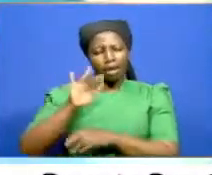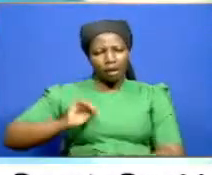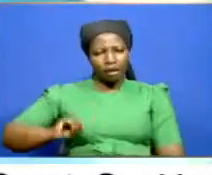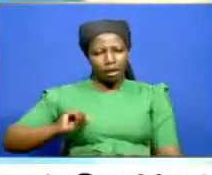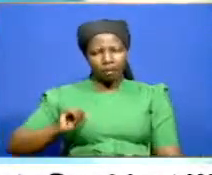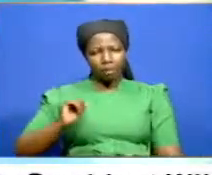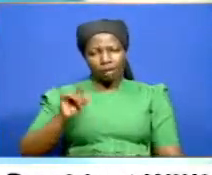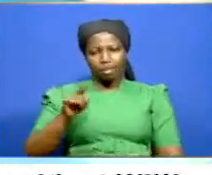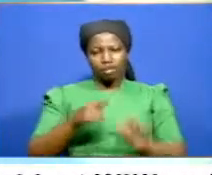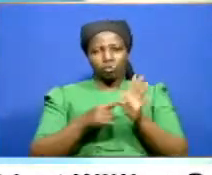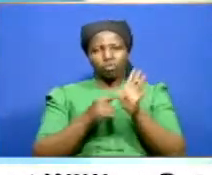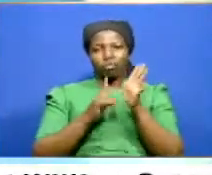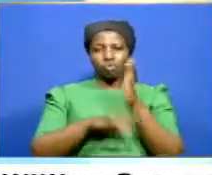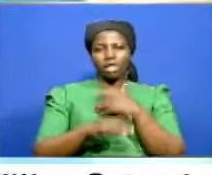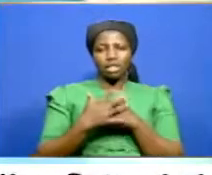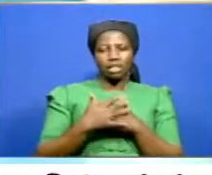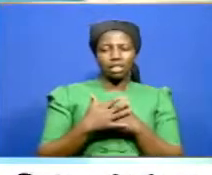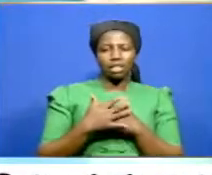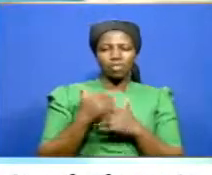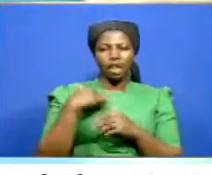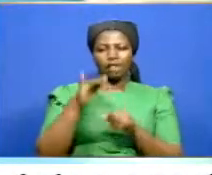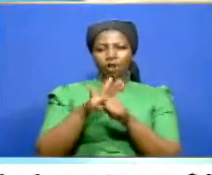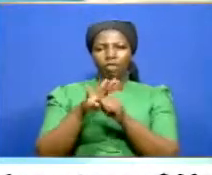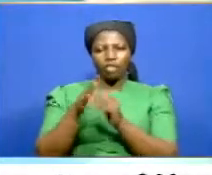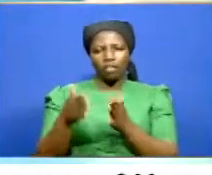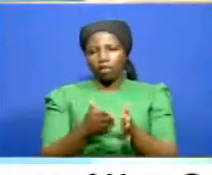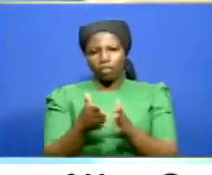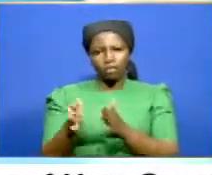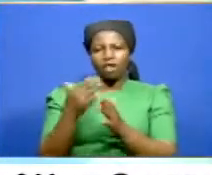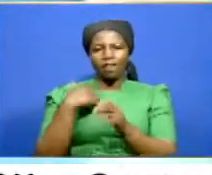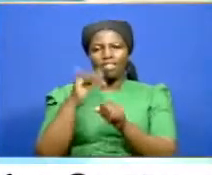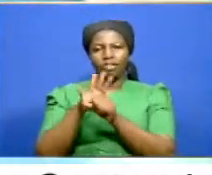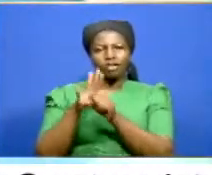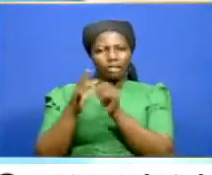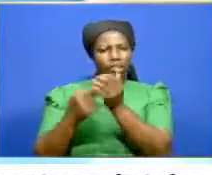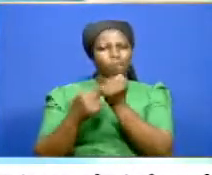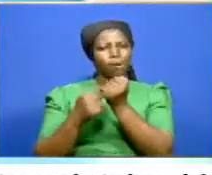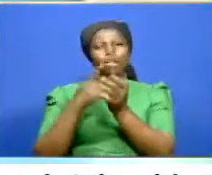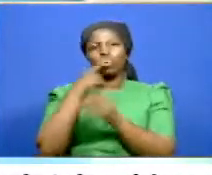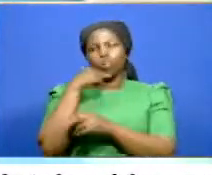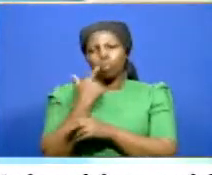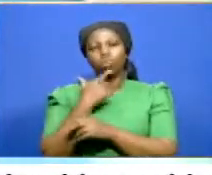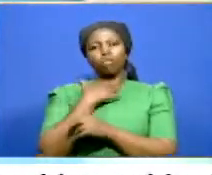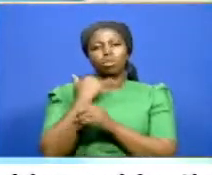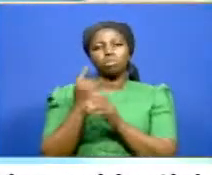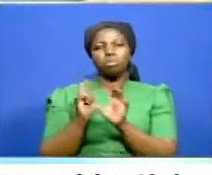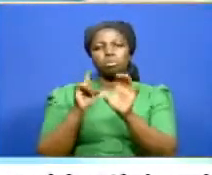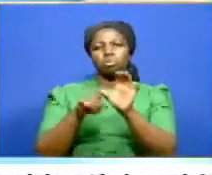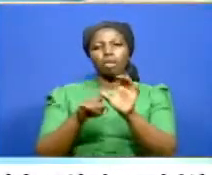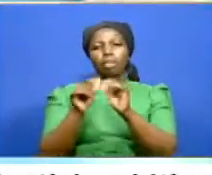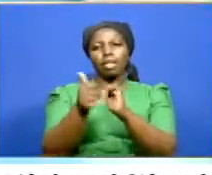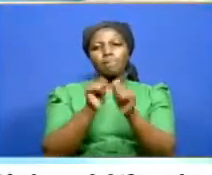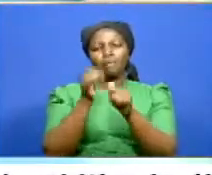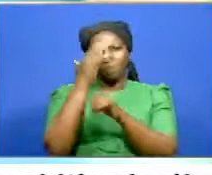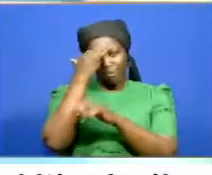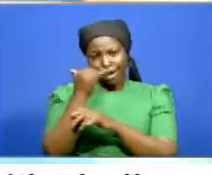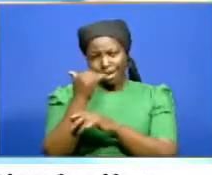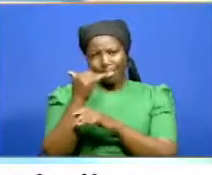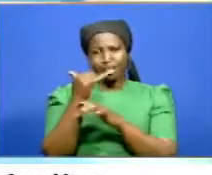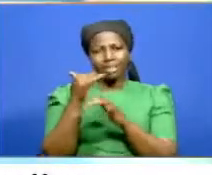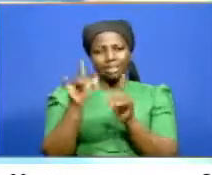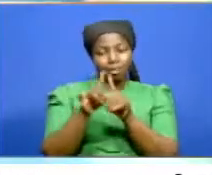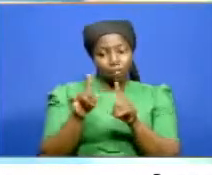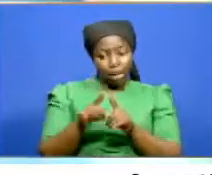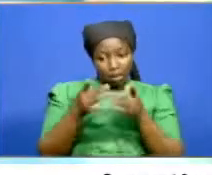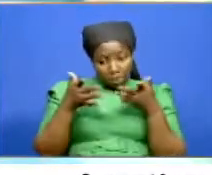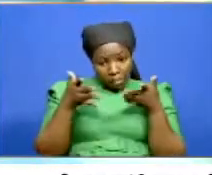just shows that there are quite a lot of opportunities, there are quite a lot of partners that are willing to come into the game, because you find that right now,